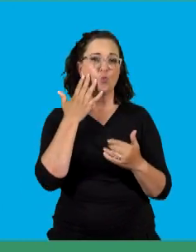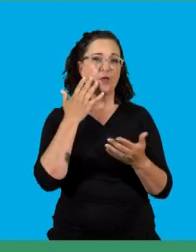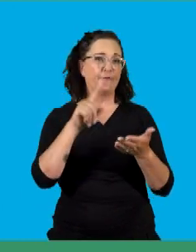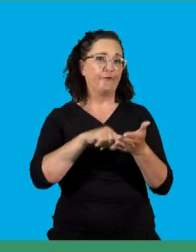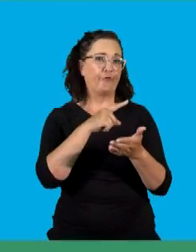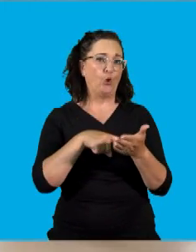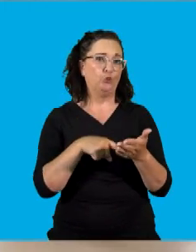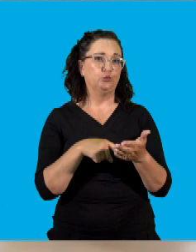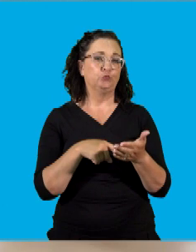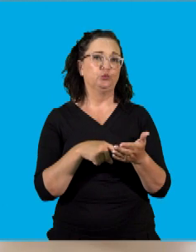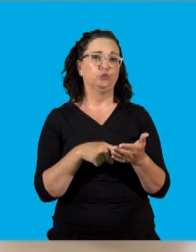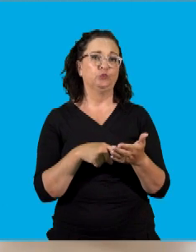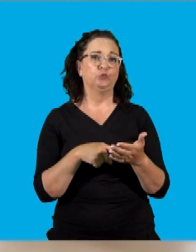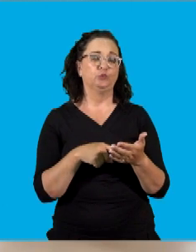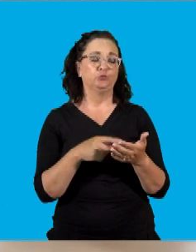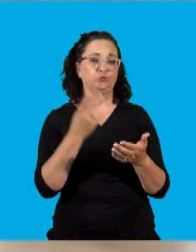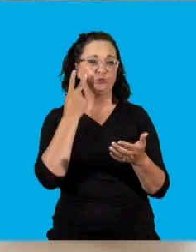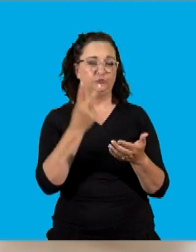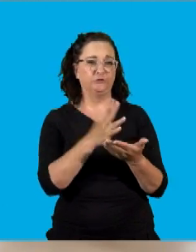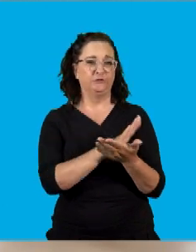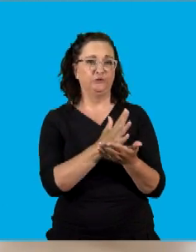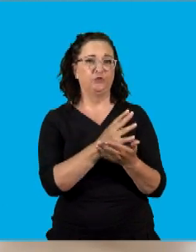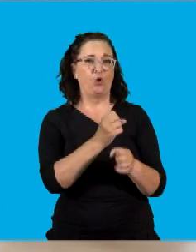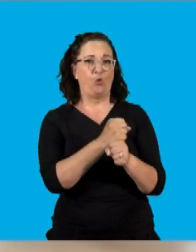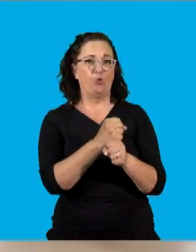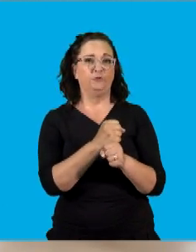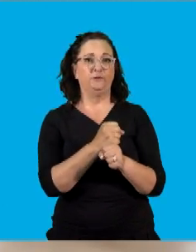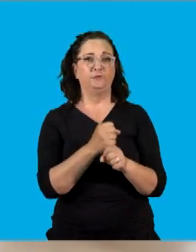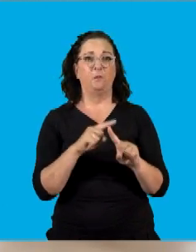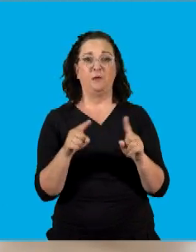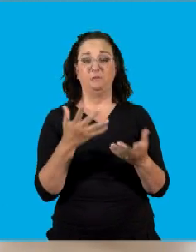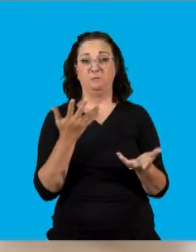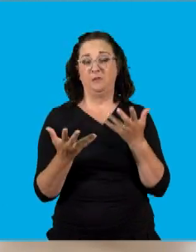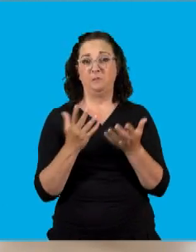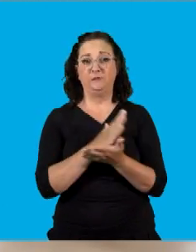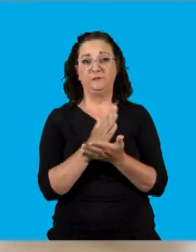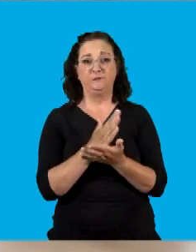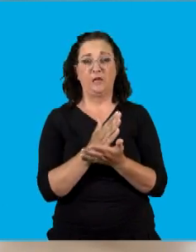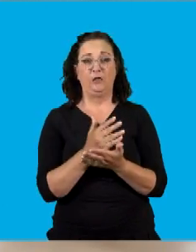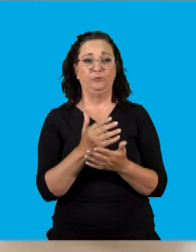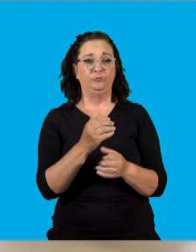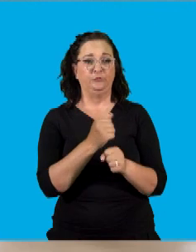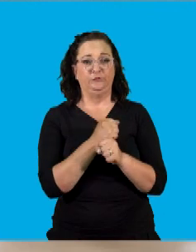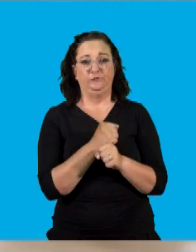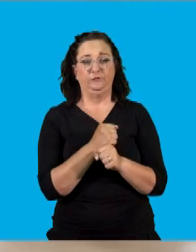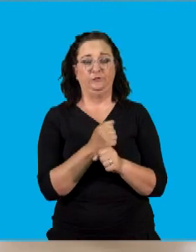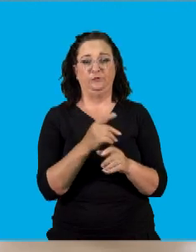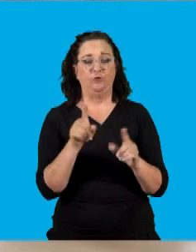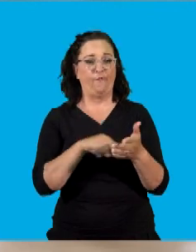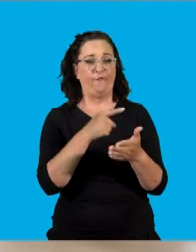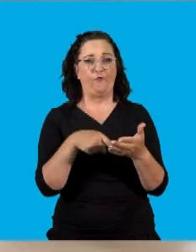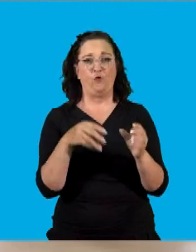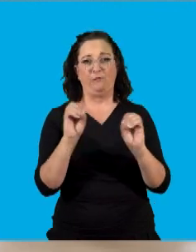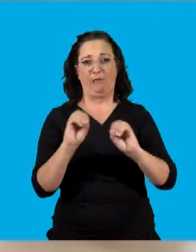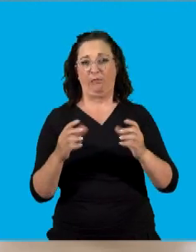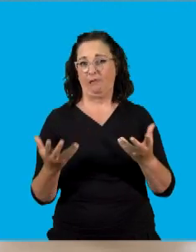a time to vote for a person who's going to manage the public company, some shareholders may decide not to vote, and